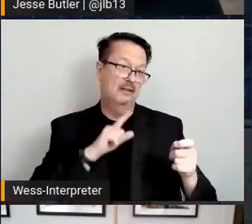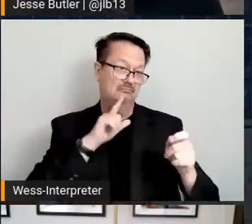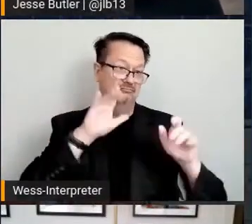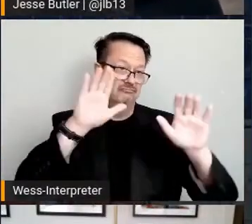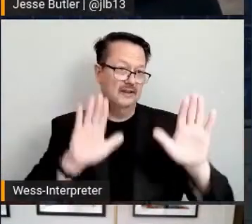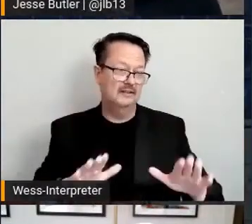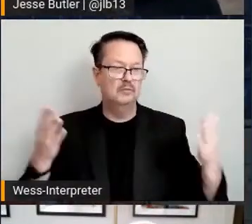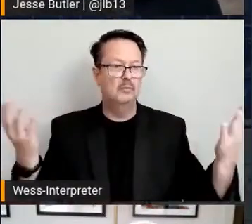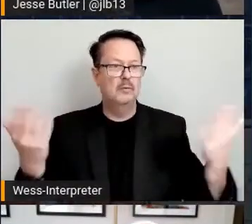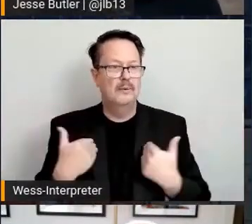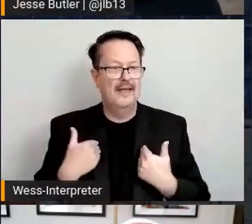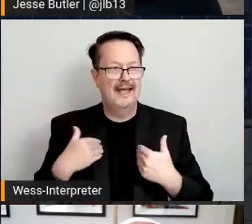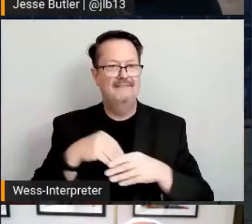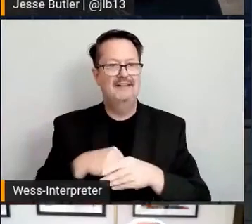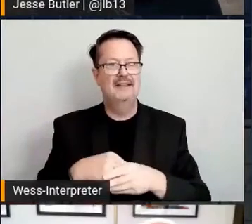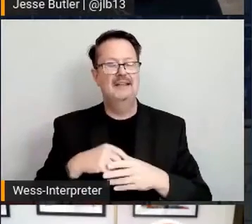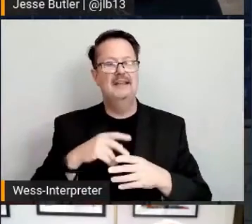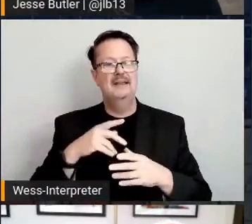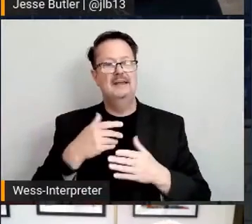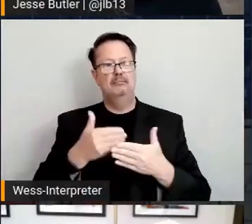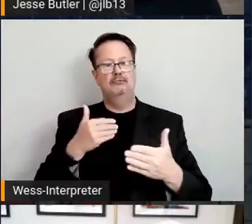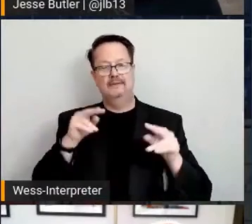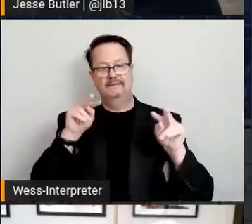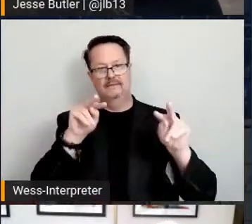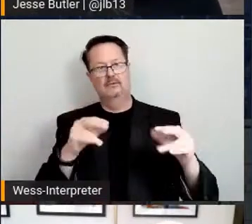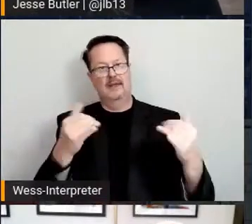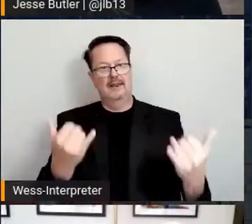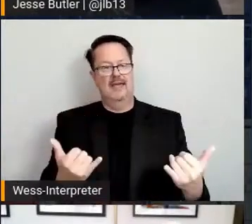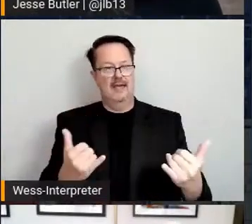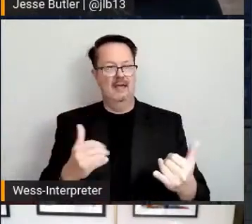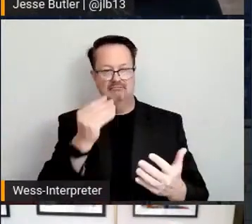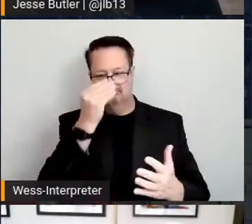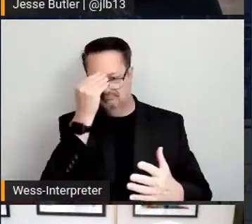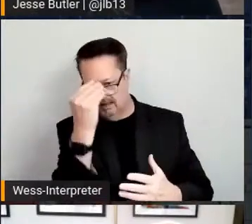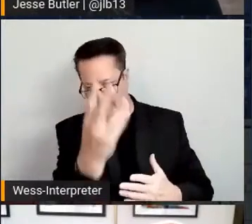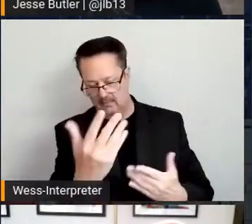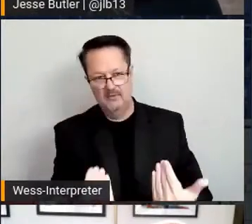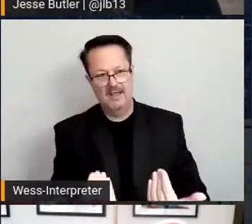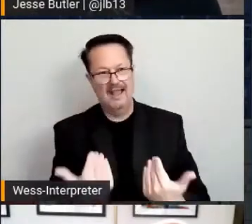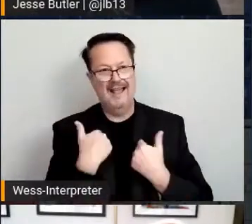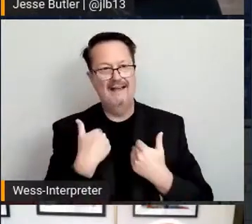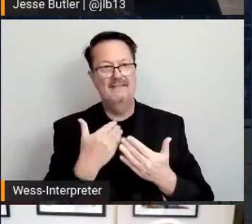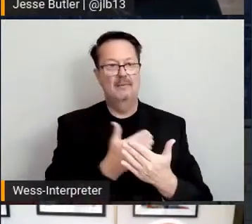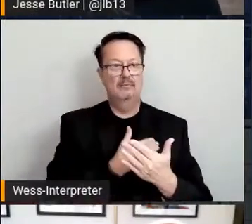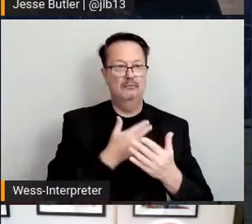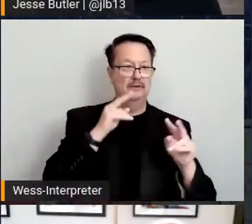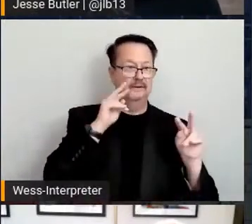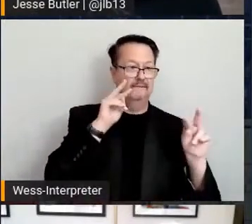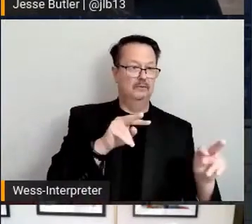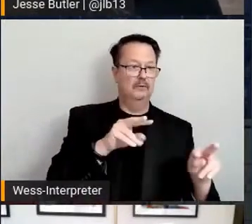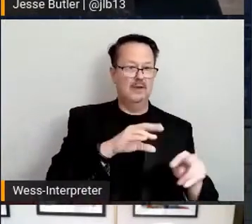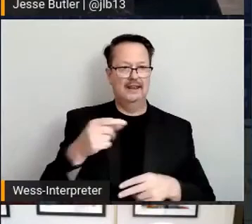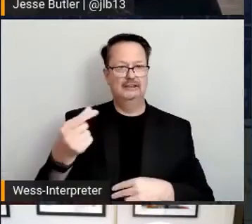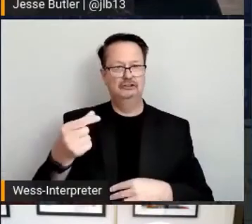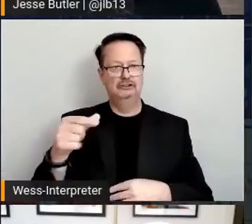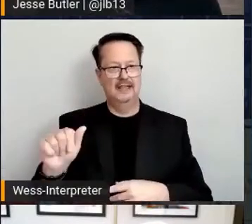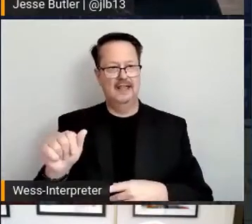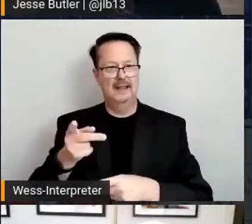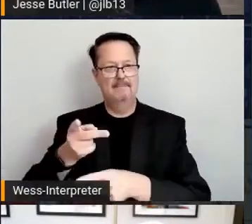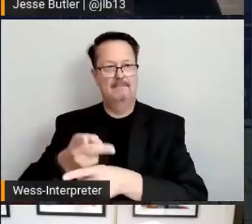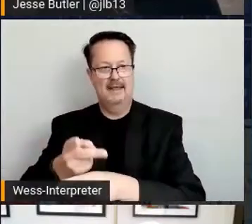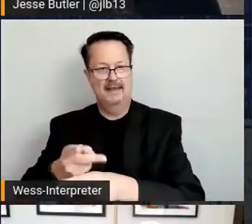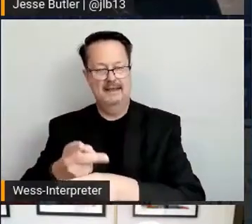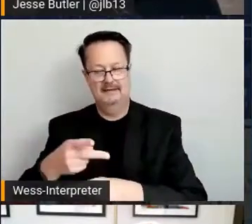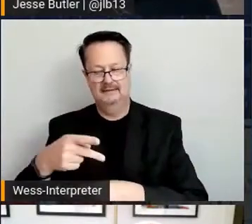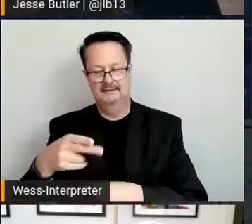we have in preview right now? We have by the way, we have a preview and a GA maintenance phase. And that really just